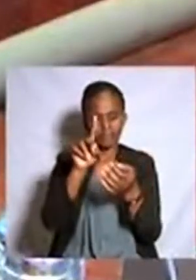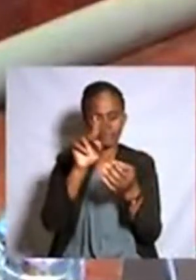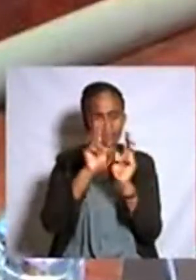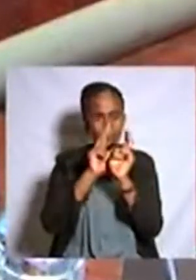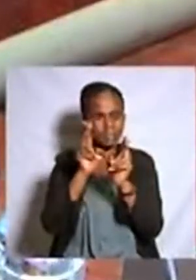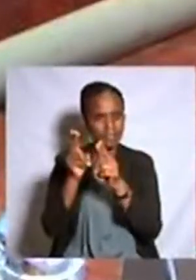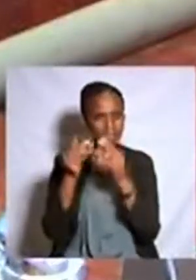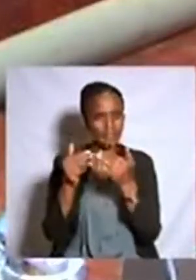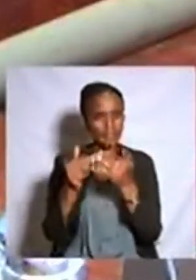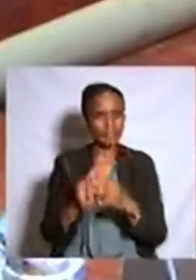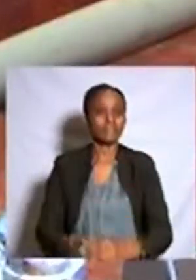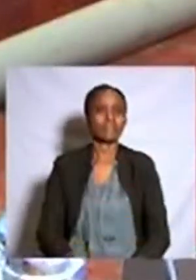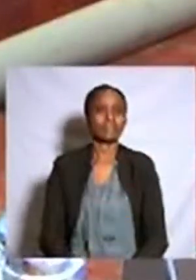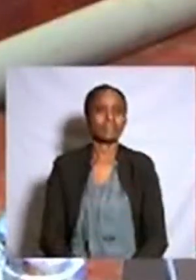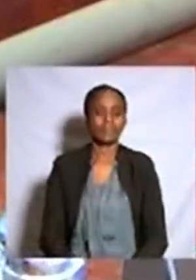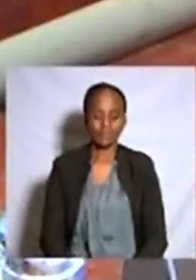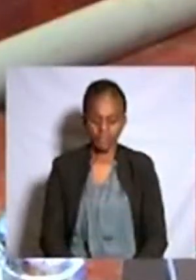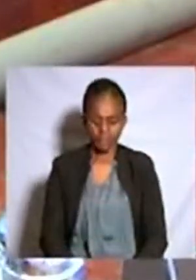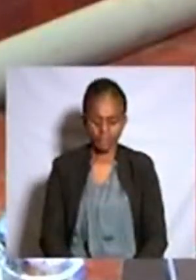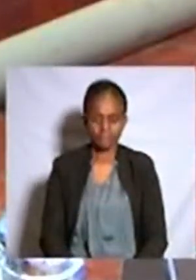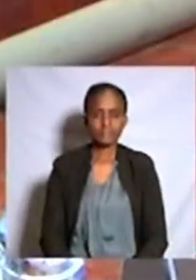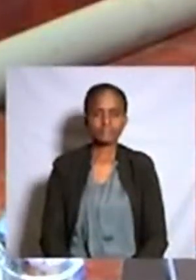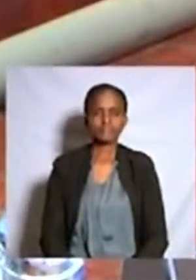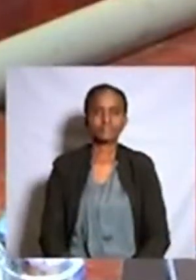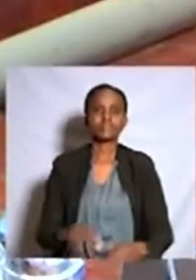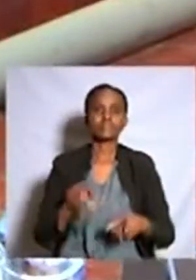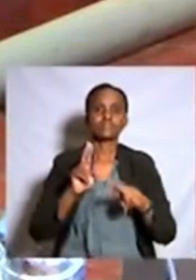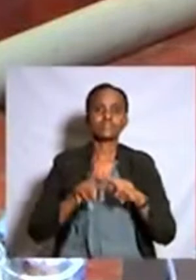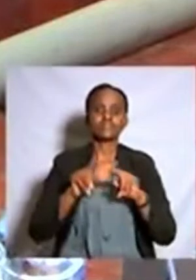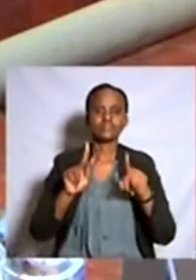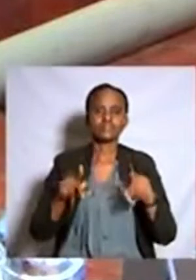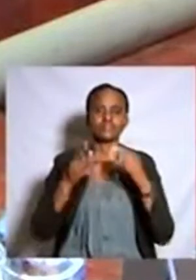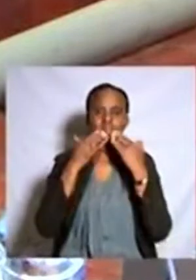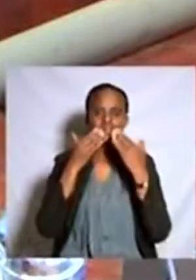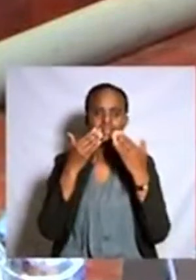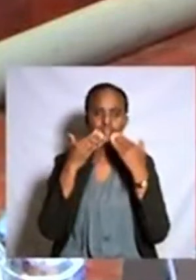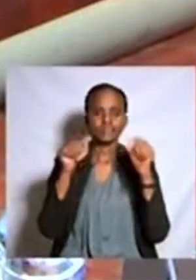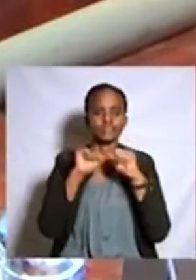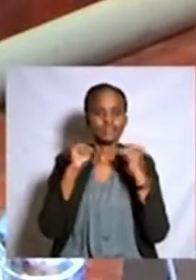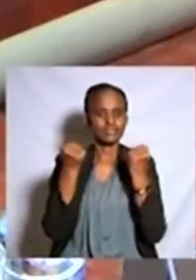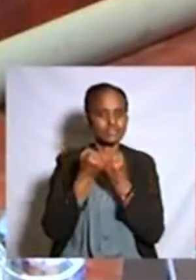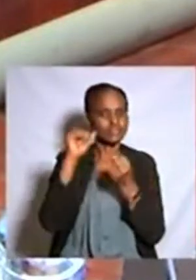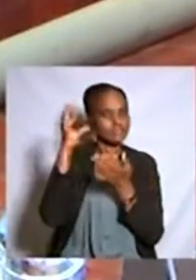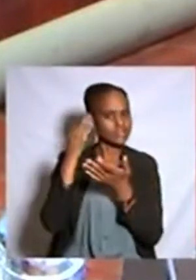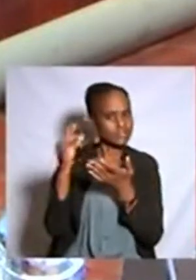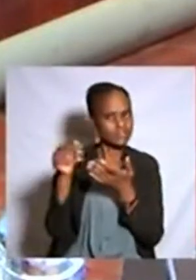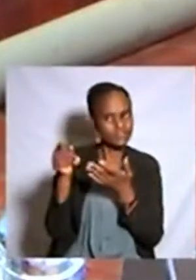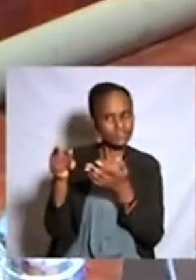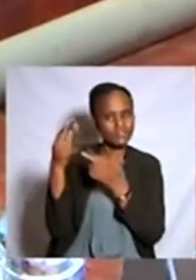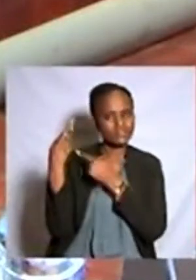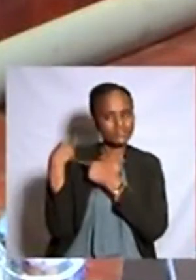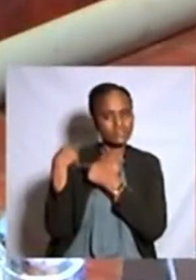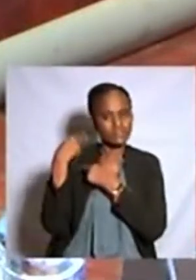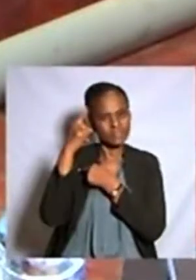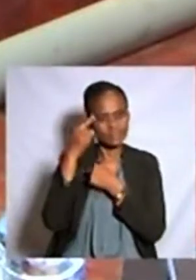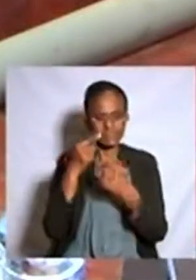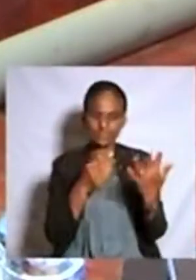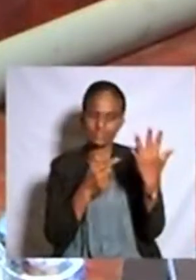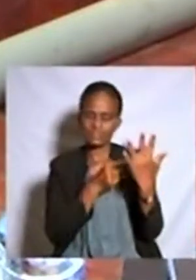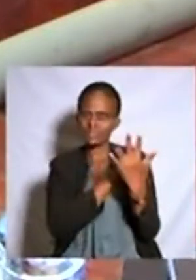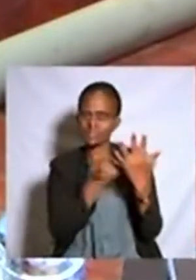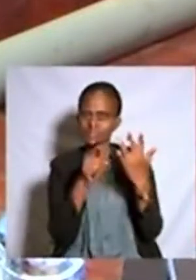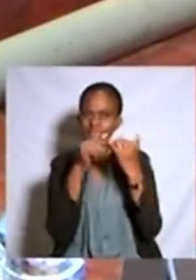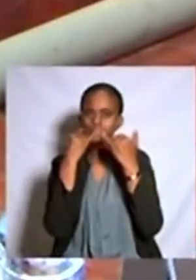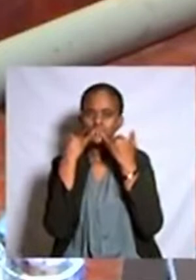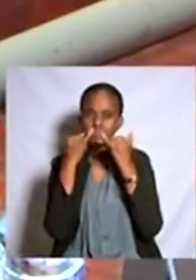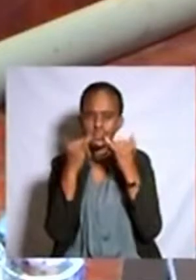to those queries. Thank you so much, Chair. I'll ask our Society Secretary, who's directly in charge of the 5, just to give an update